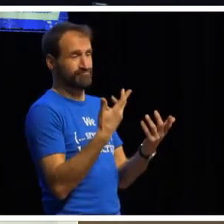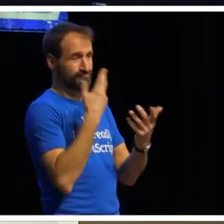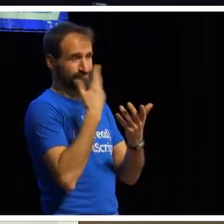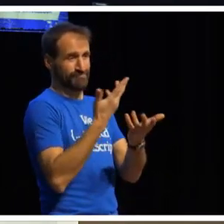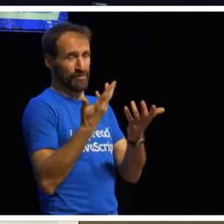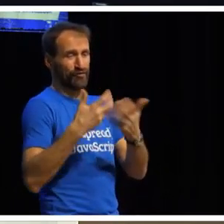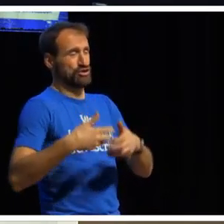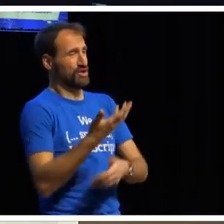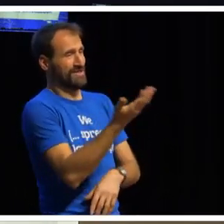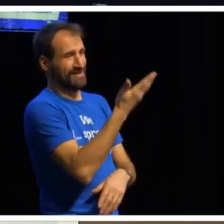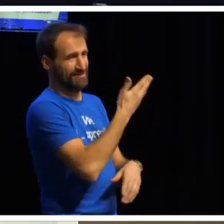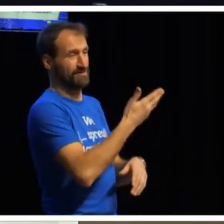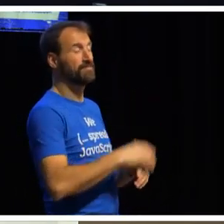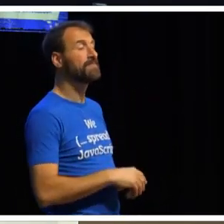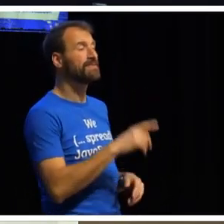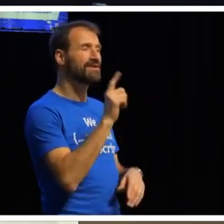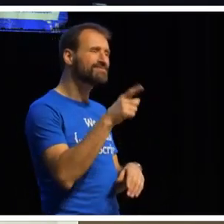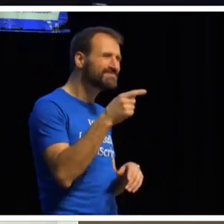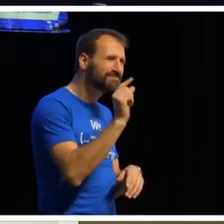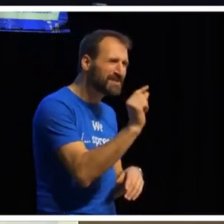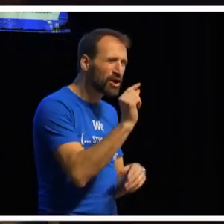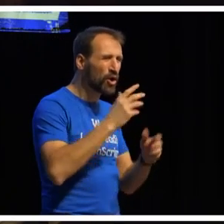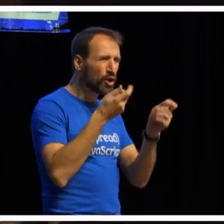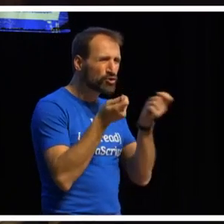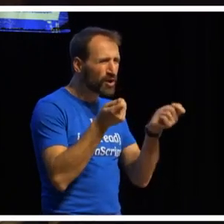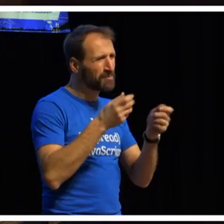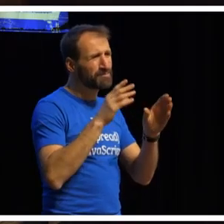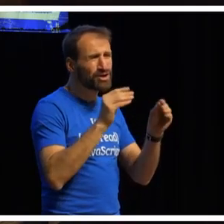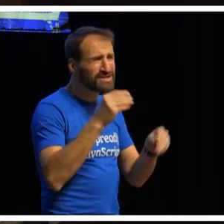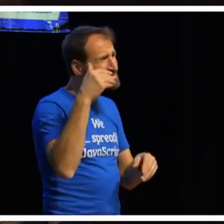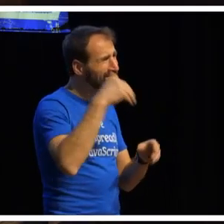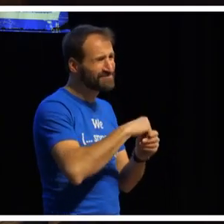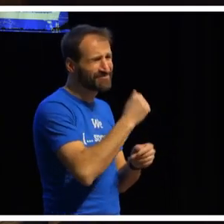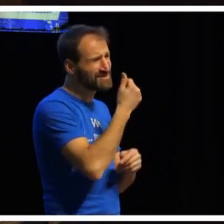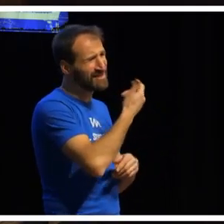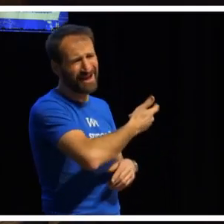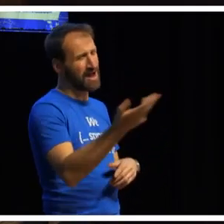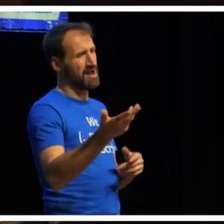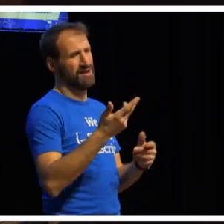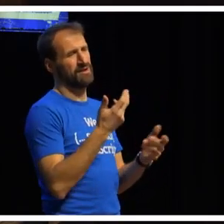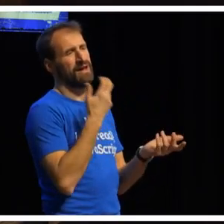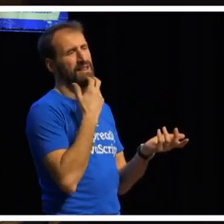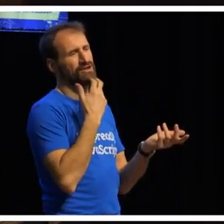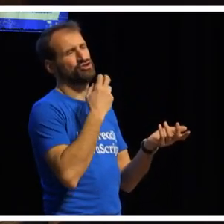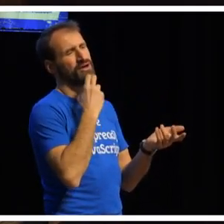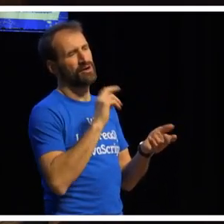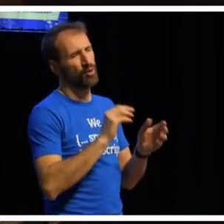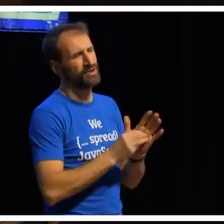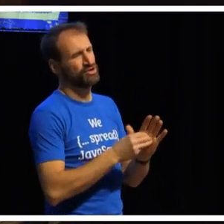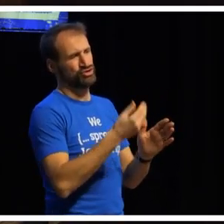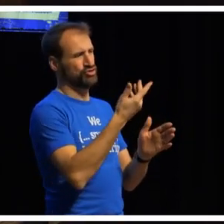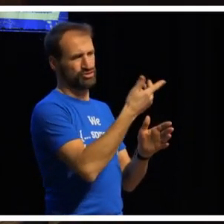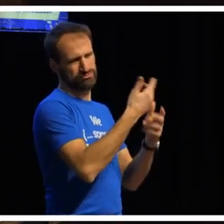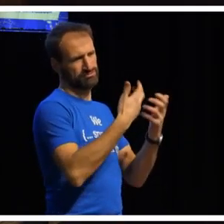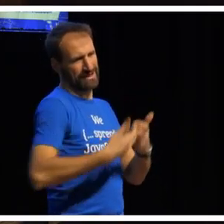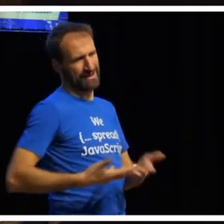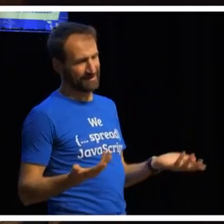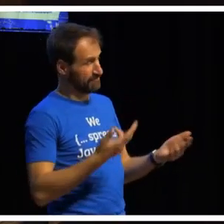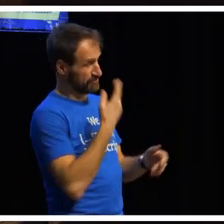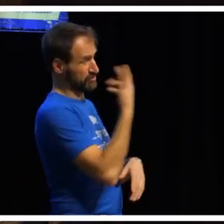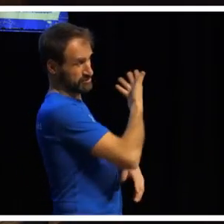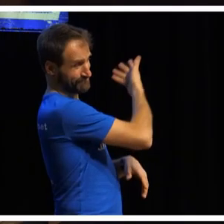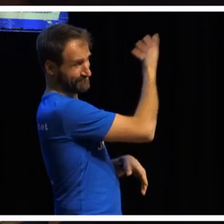They are in use all over the place. And this was just like randomly looking around, trying to find some things that that had them in. So,